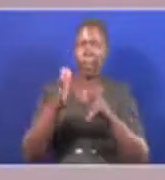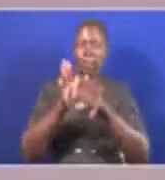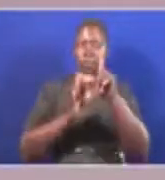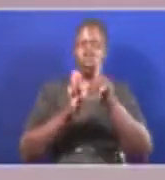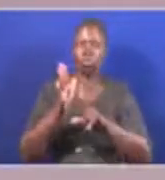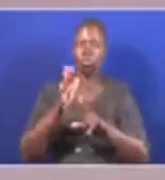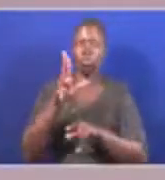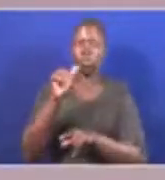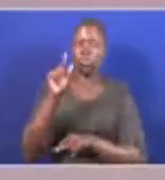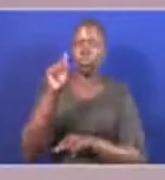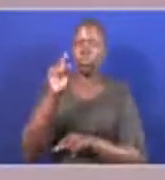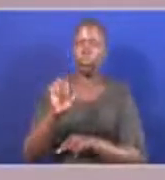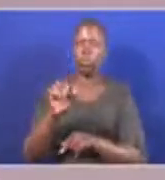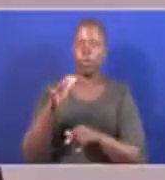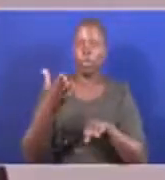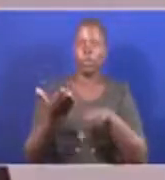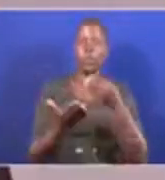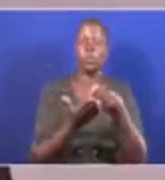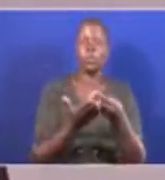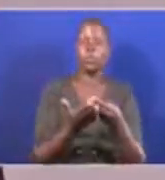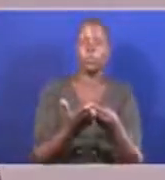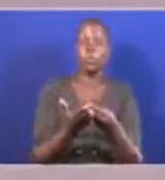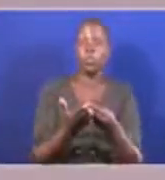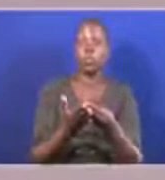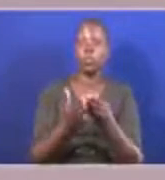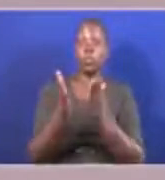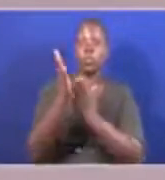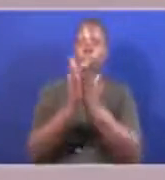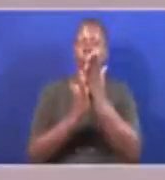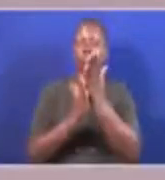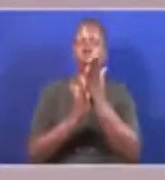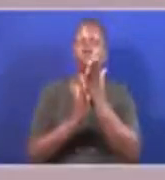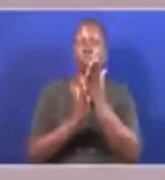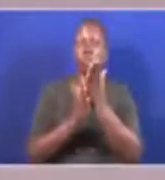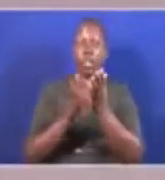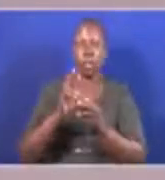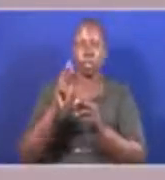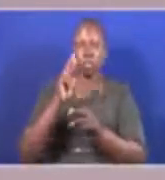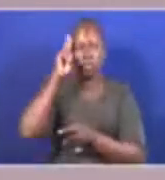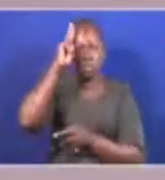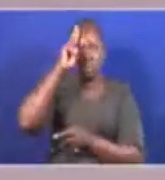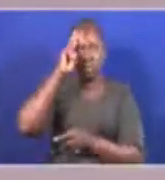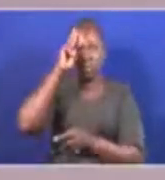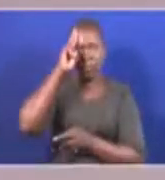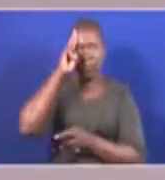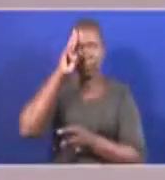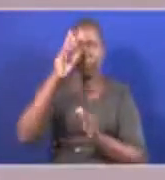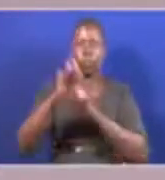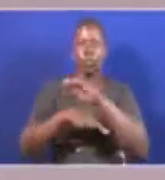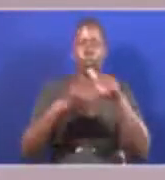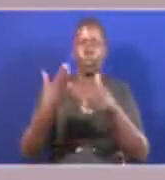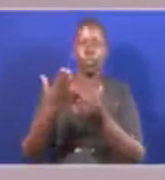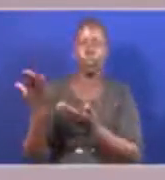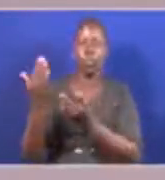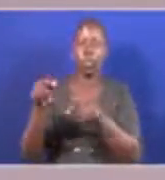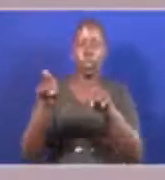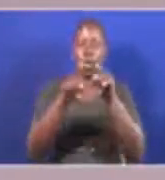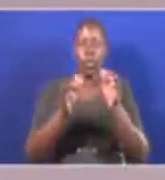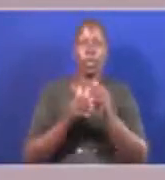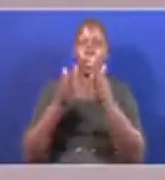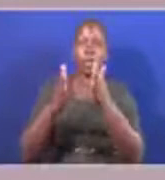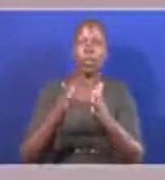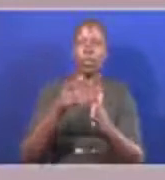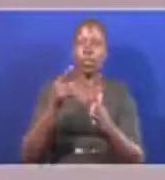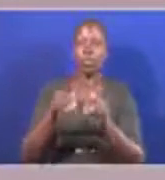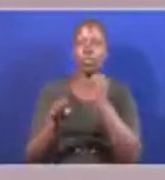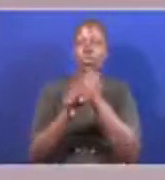absorption of these funds to develop for development purposes, we are all called as leaders to do a better